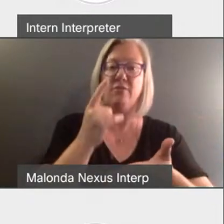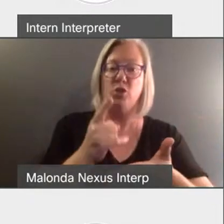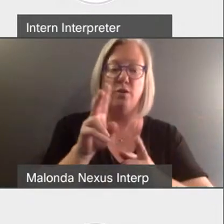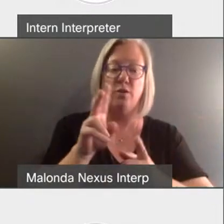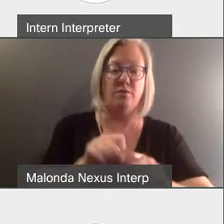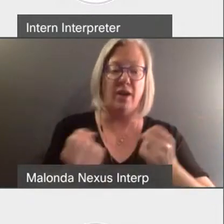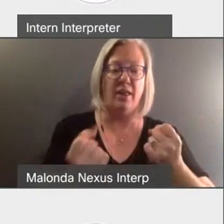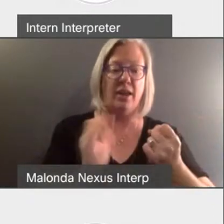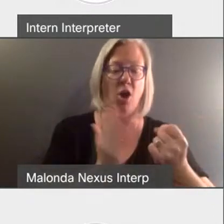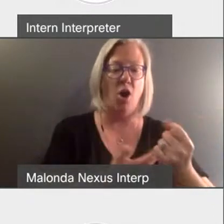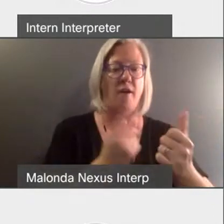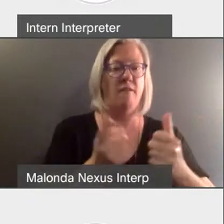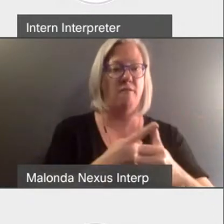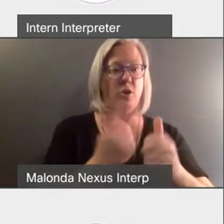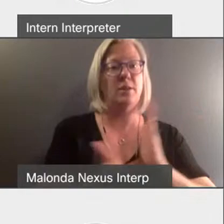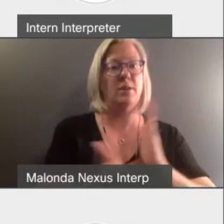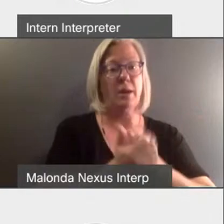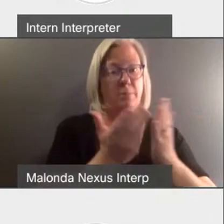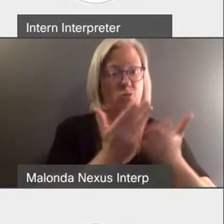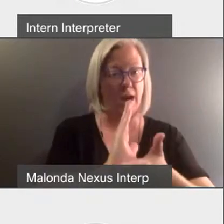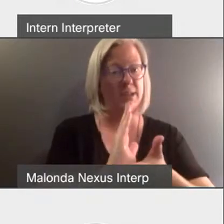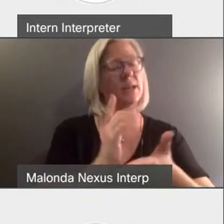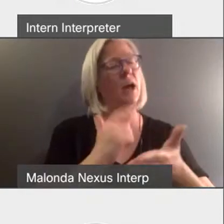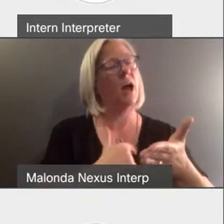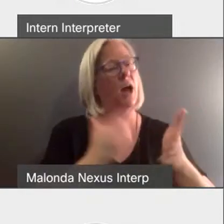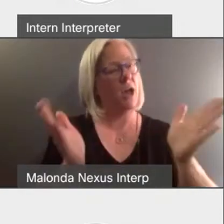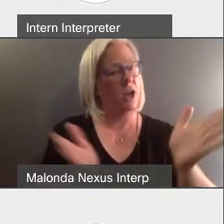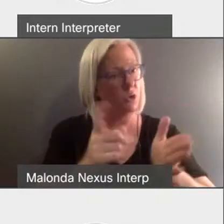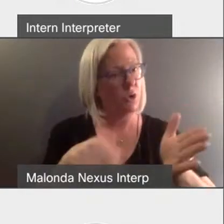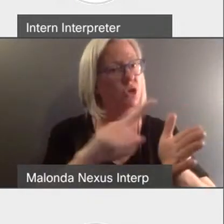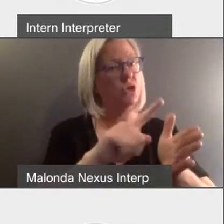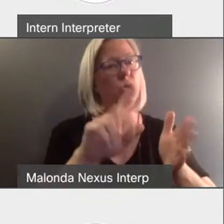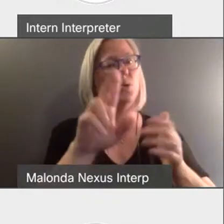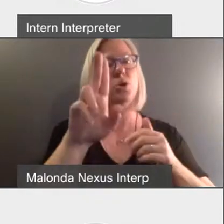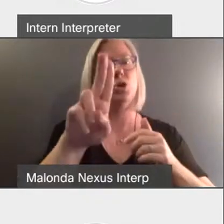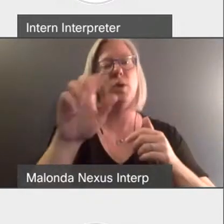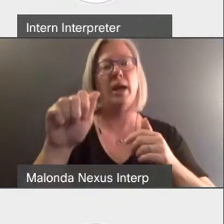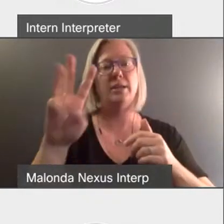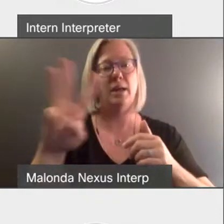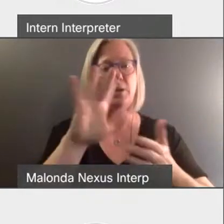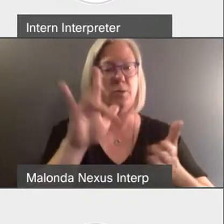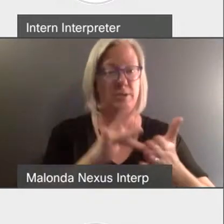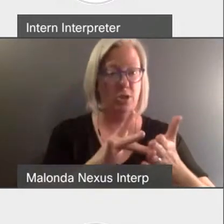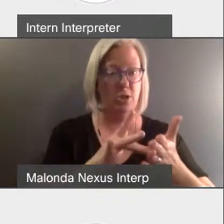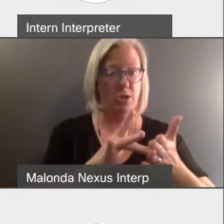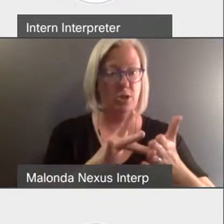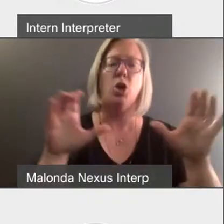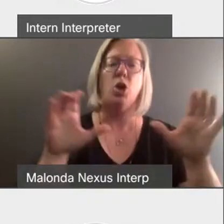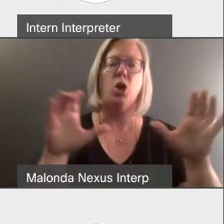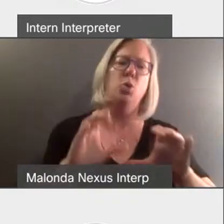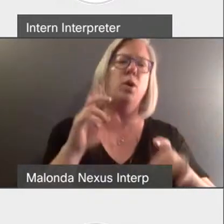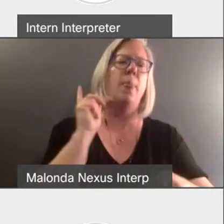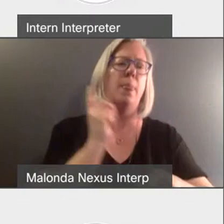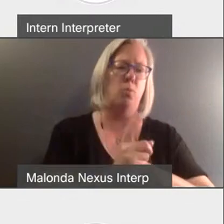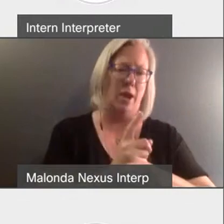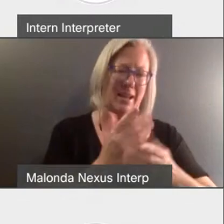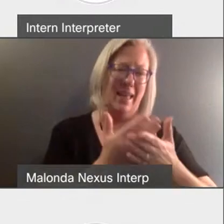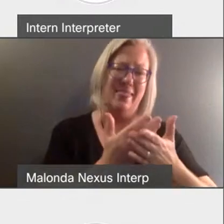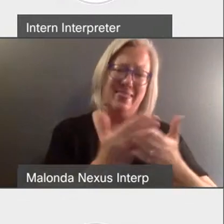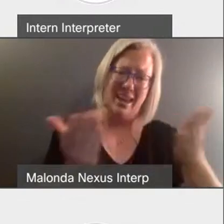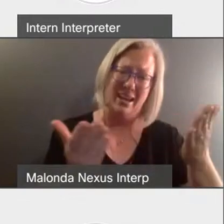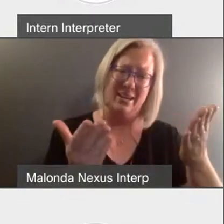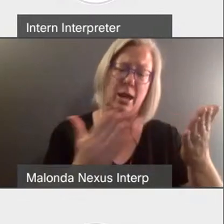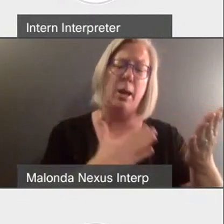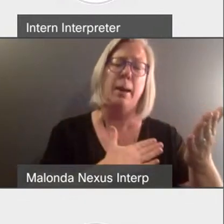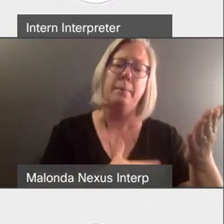rights, I encourage you, as the gentleman from the UAW said earlier, do the right thing. Please